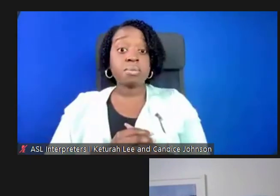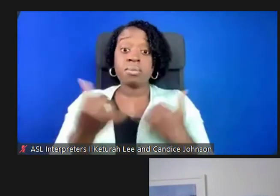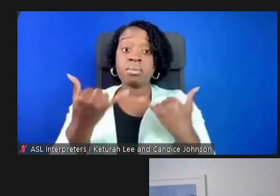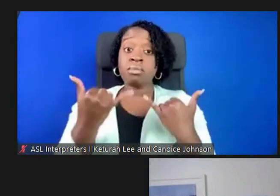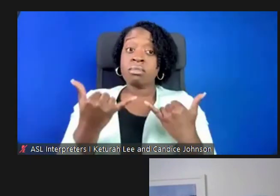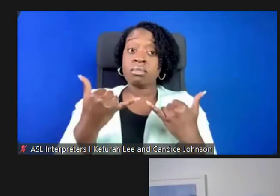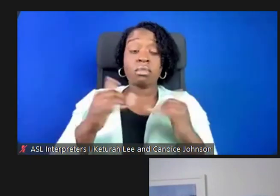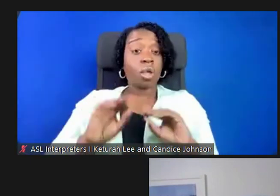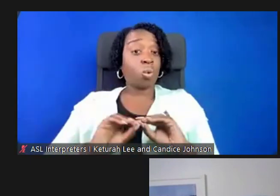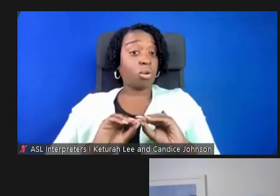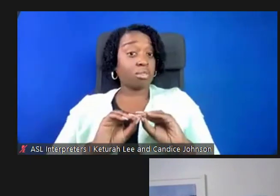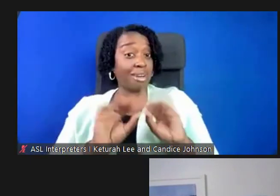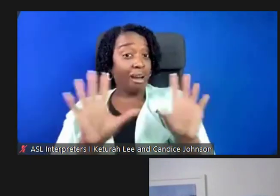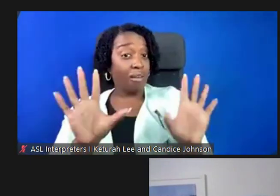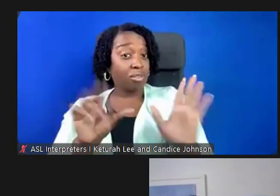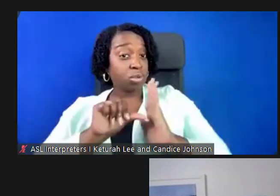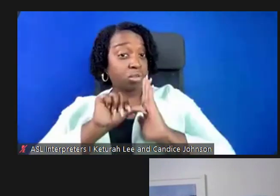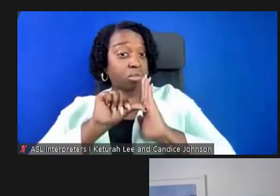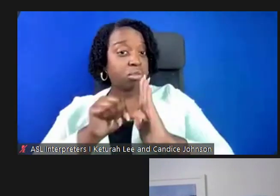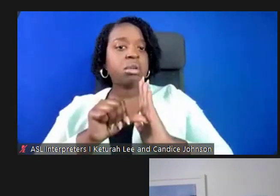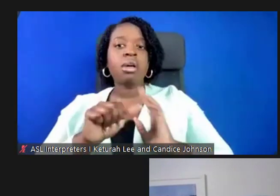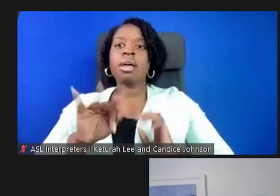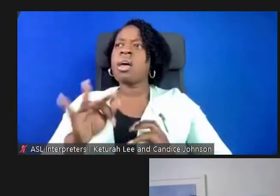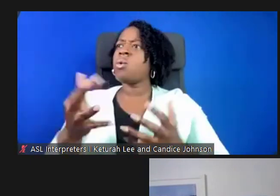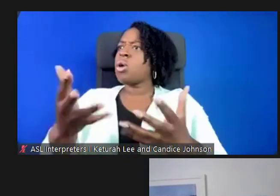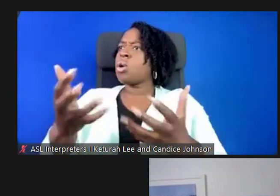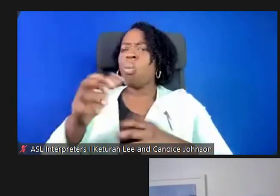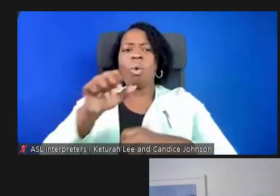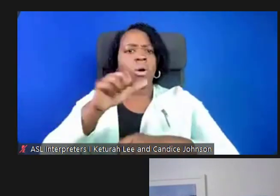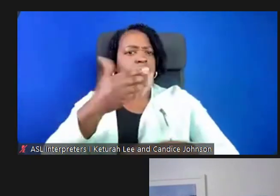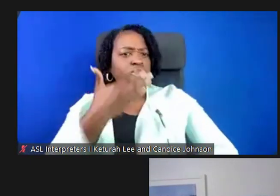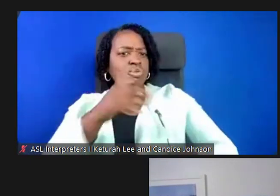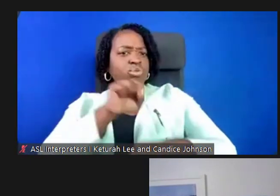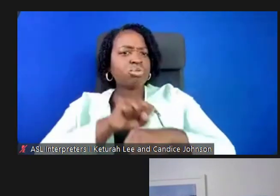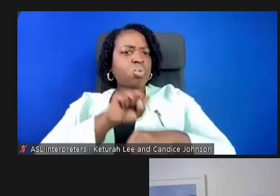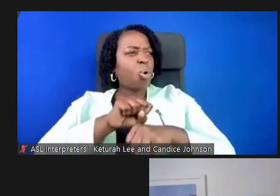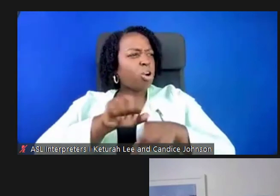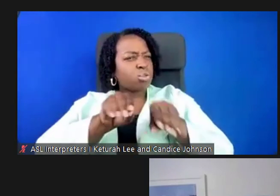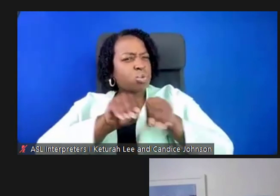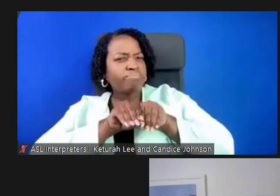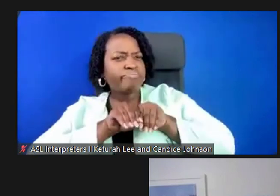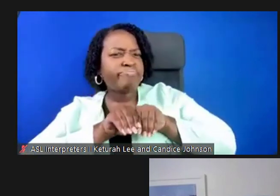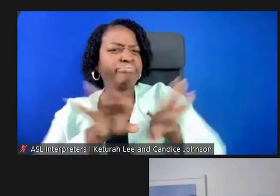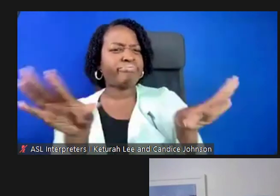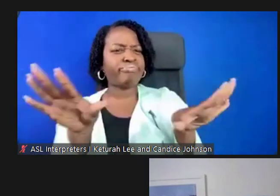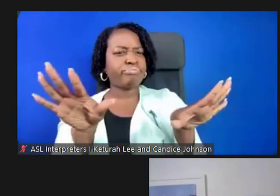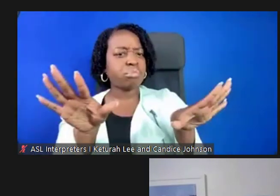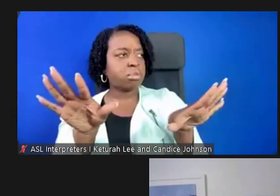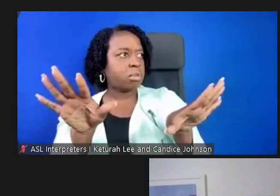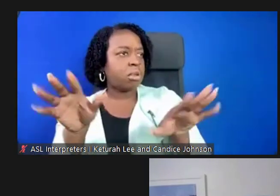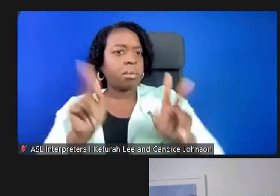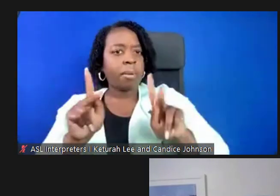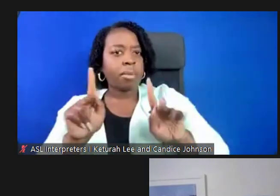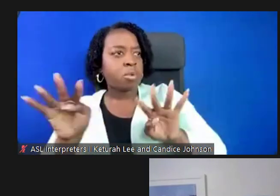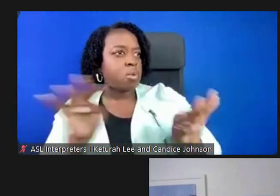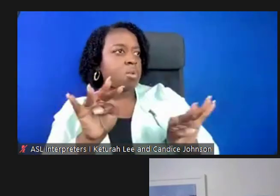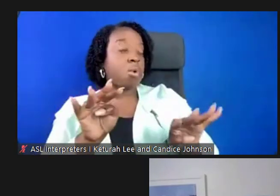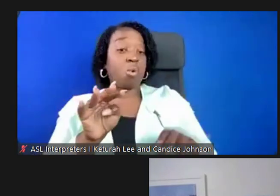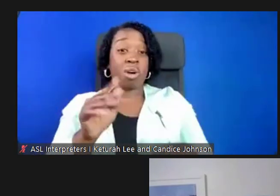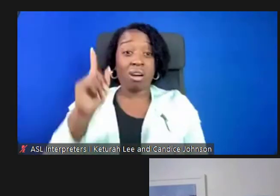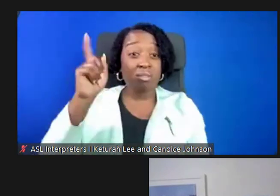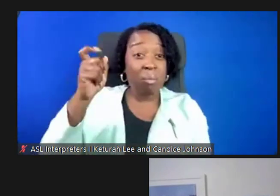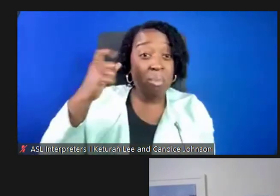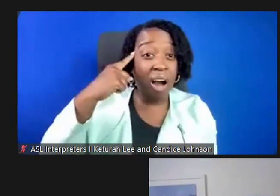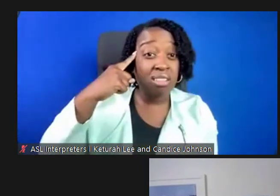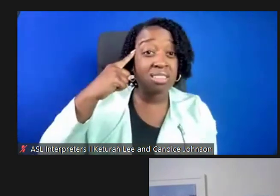obvious, if we want any of this good work to get to scale, we're going to need attention on the policy and regulatory and